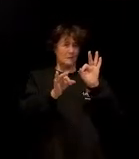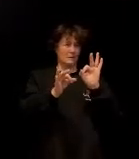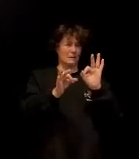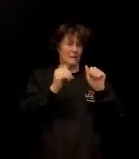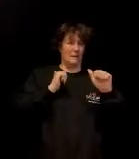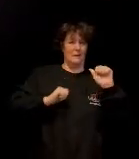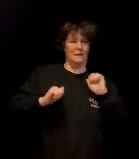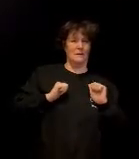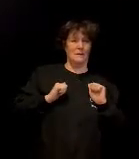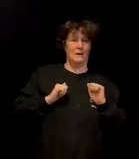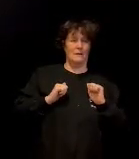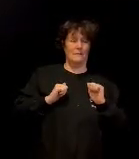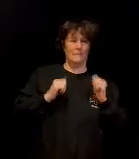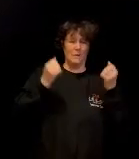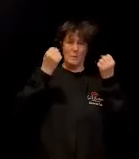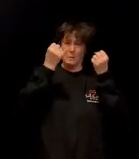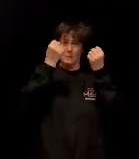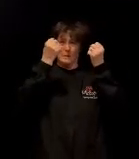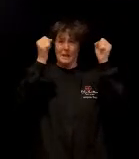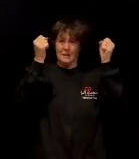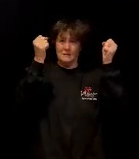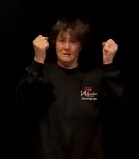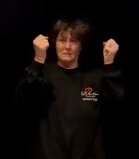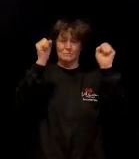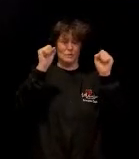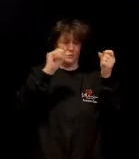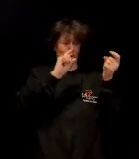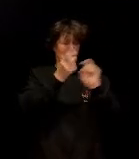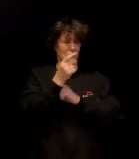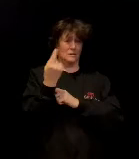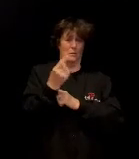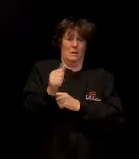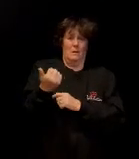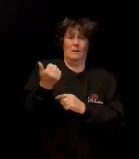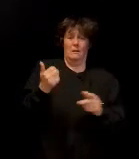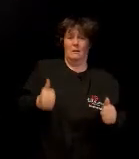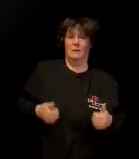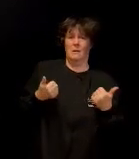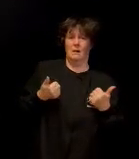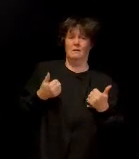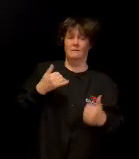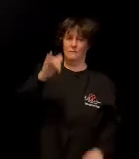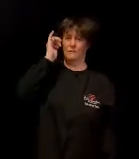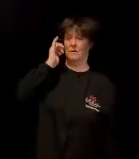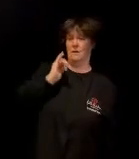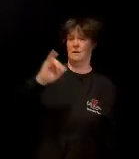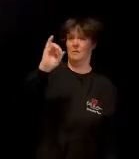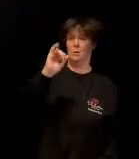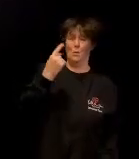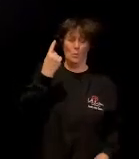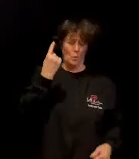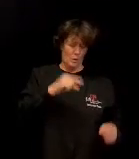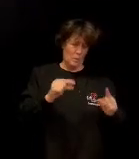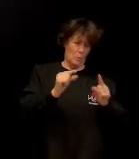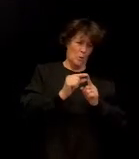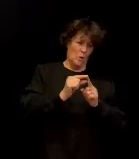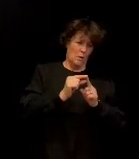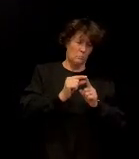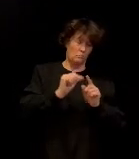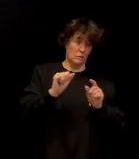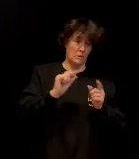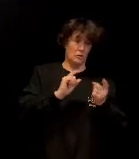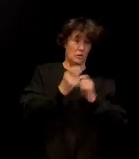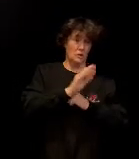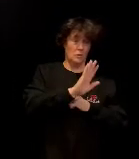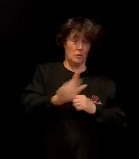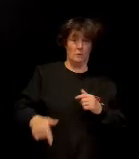that one simple act of obedience can change somebody's life forever. One word from God can change your life. So,